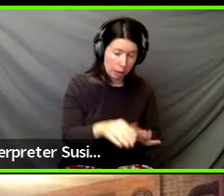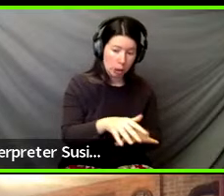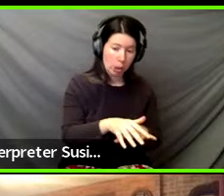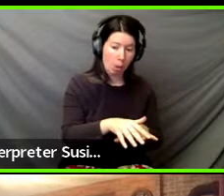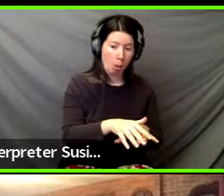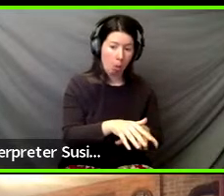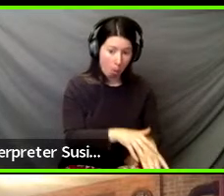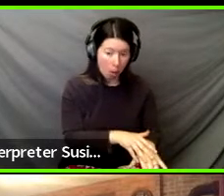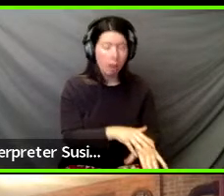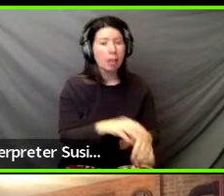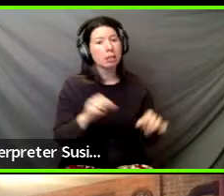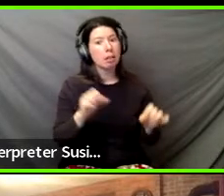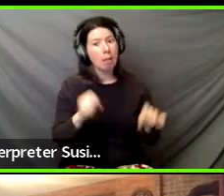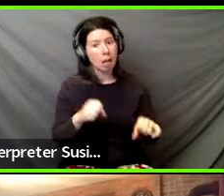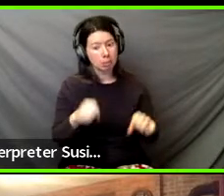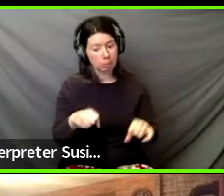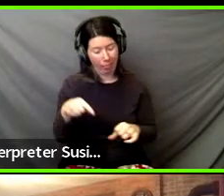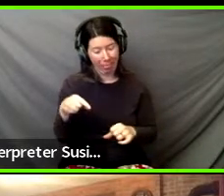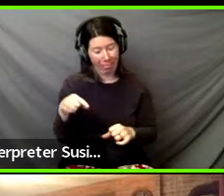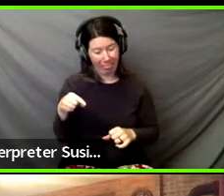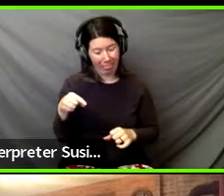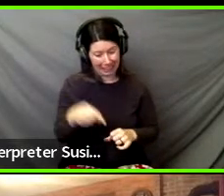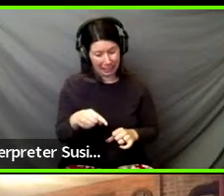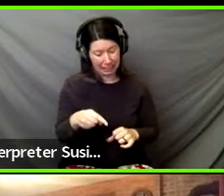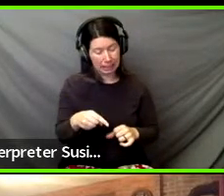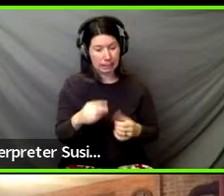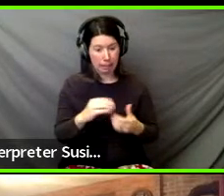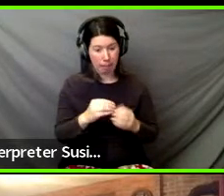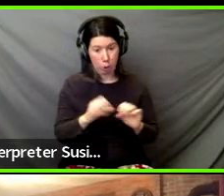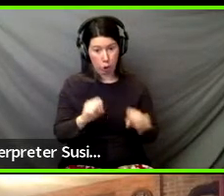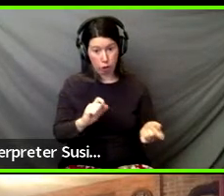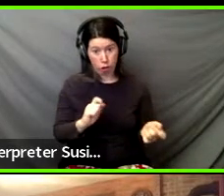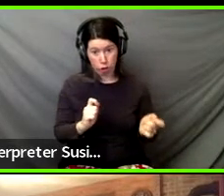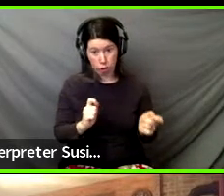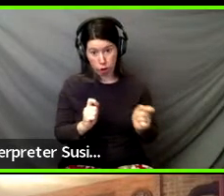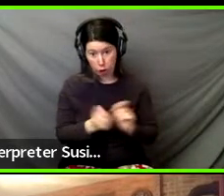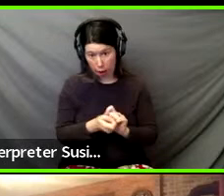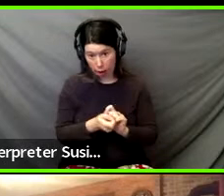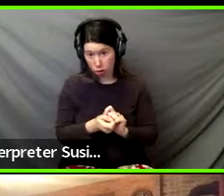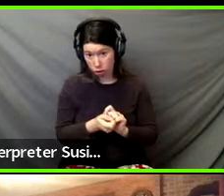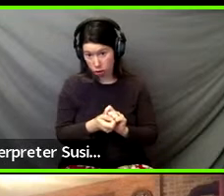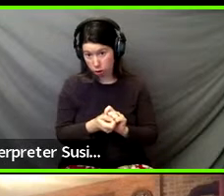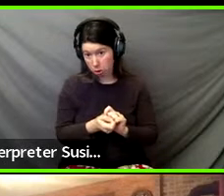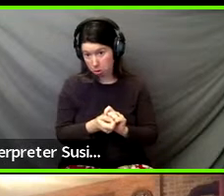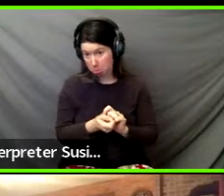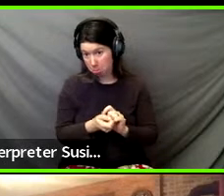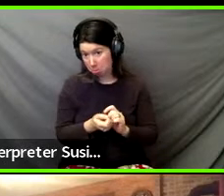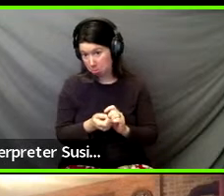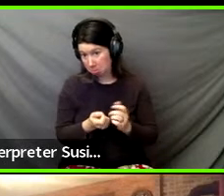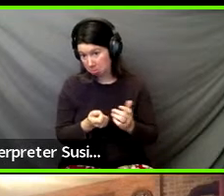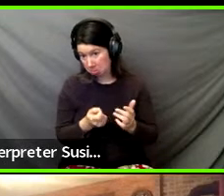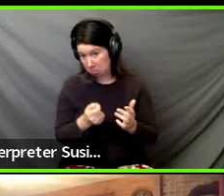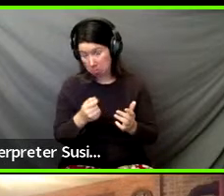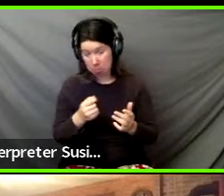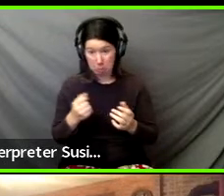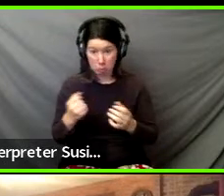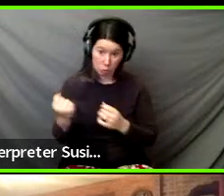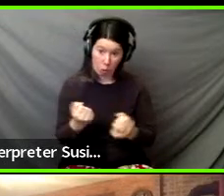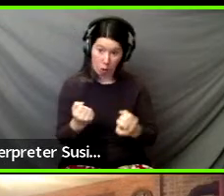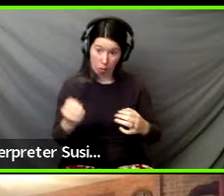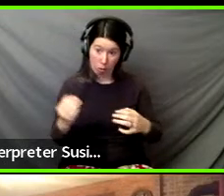this could change perhaps a little bit, maybe even more drastically. But also, I think you noted in